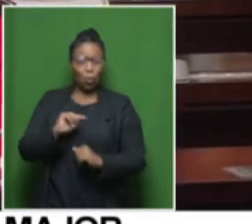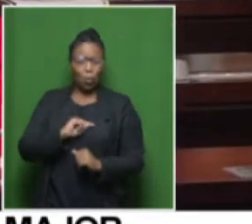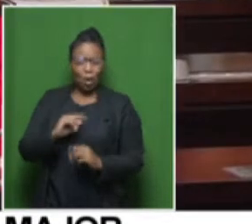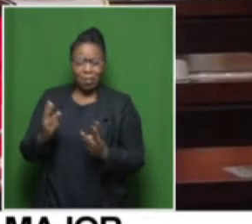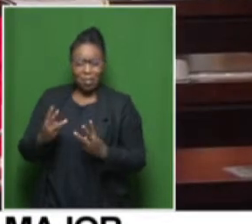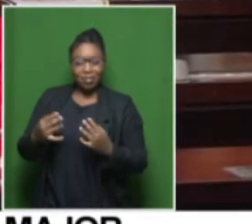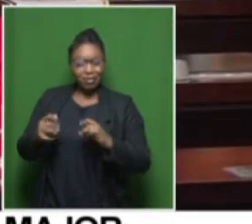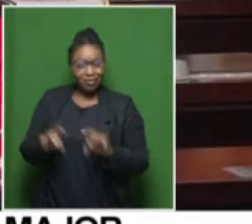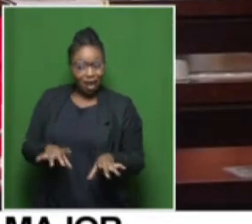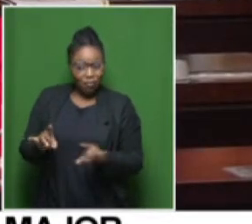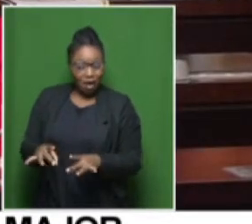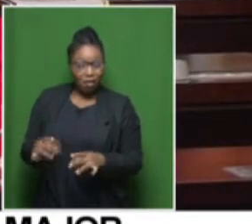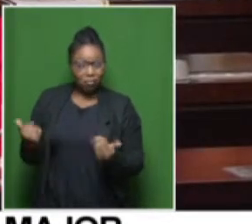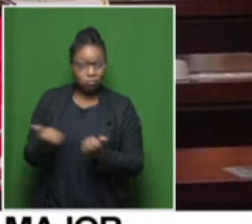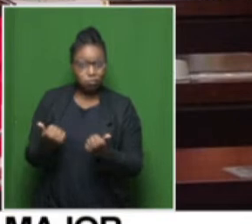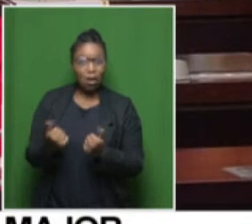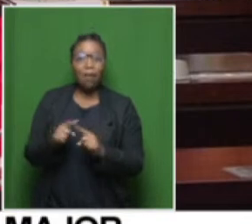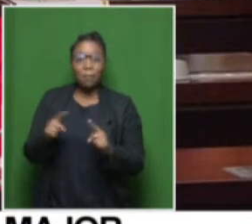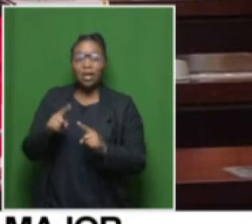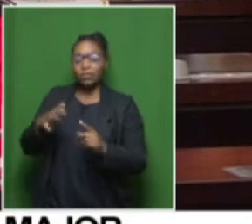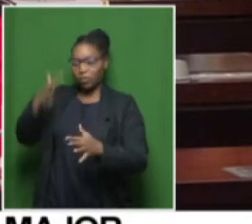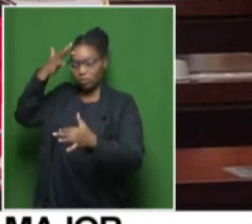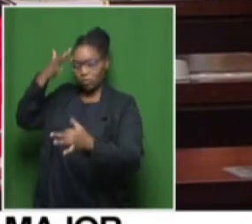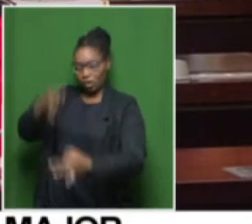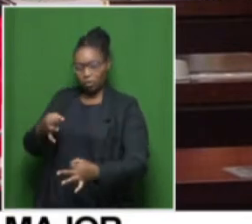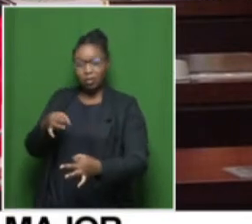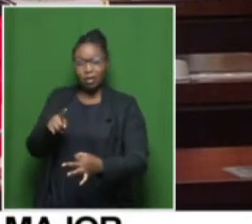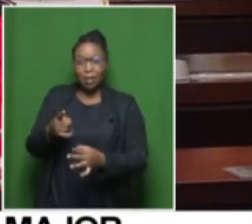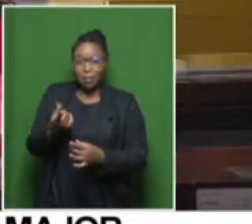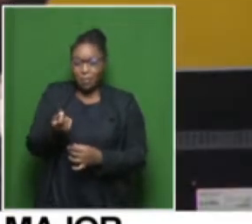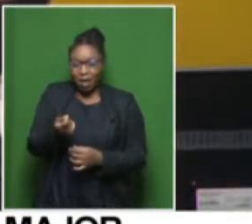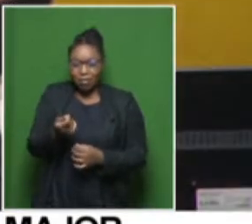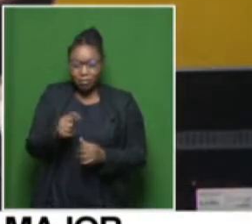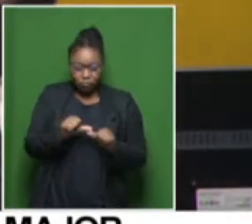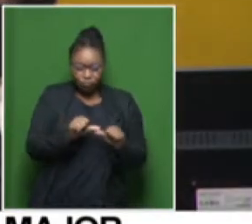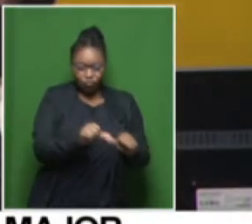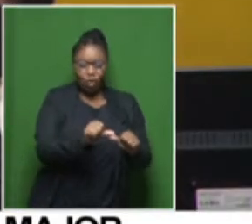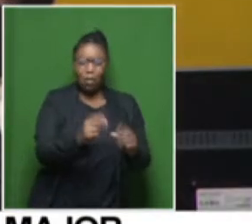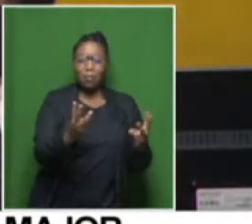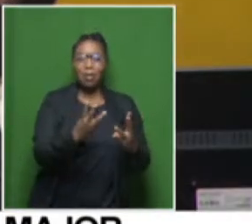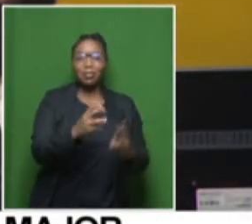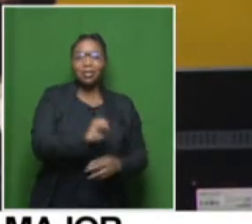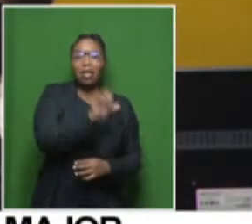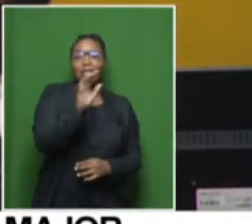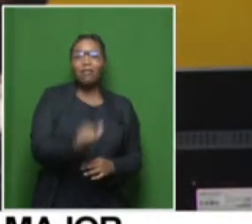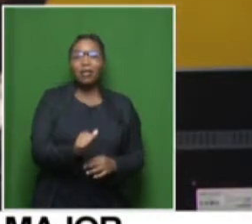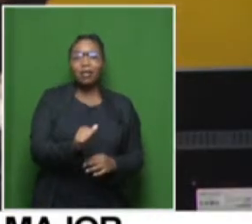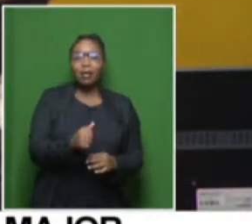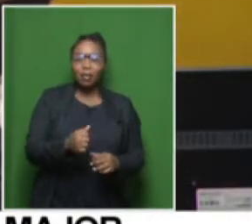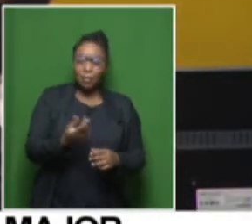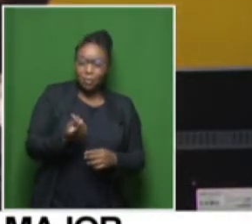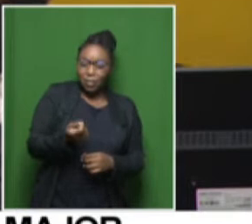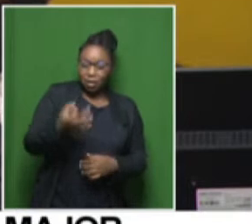Accordingly, we have decided to keep money in the pockets of South Africans.